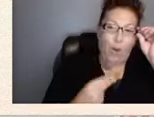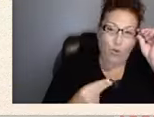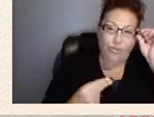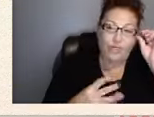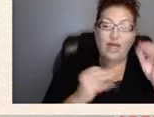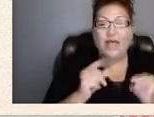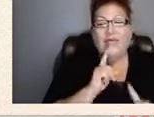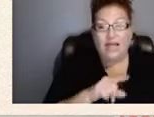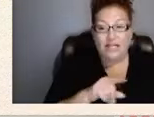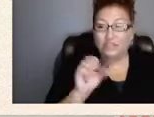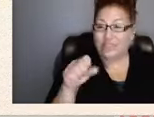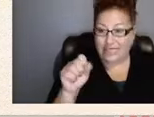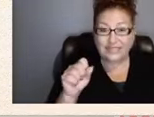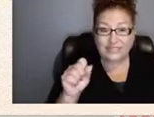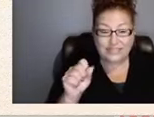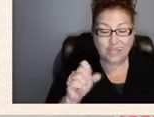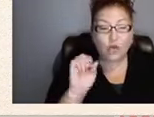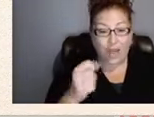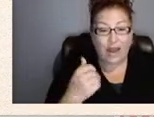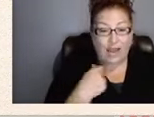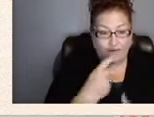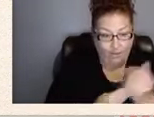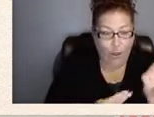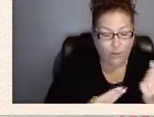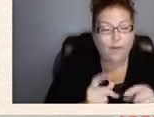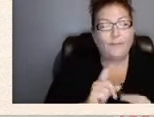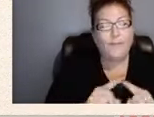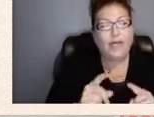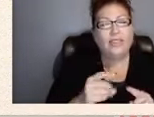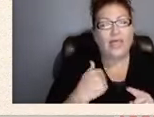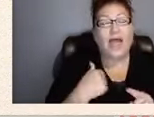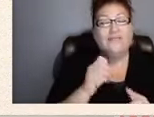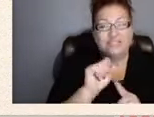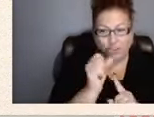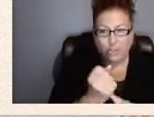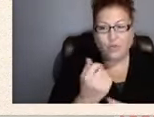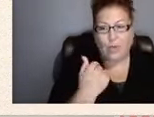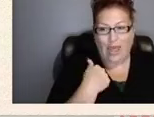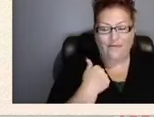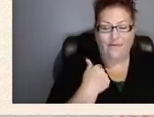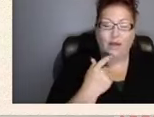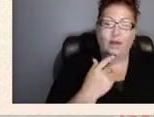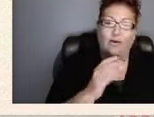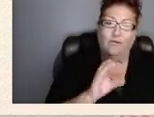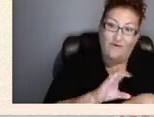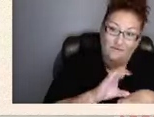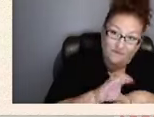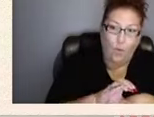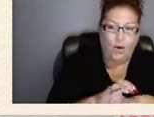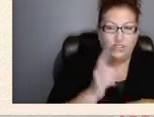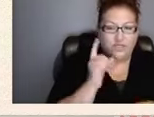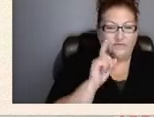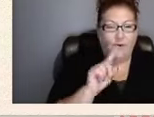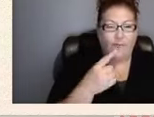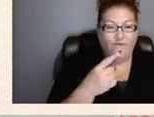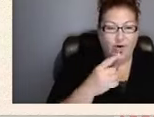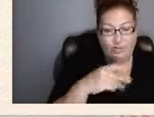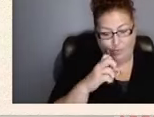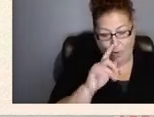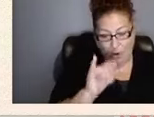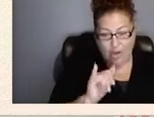yes. There are situations where we get forced into a first-party special needs trust situation.